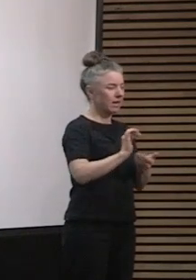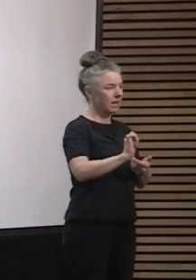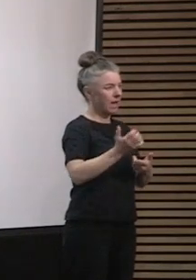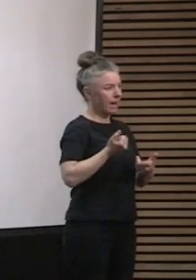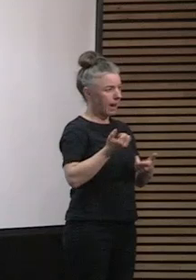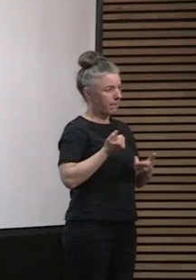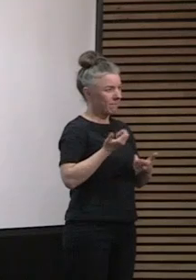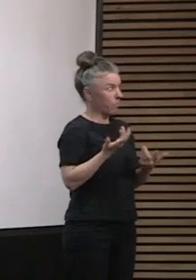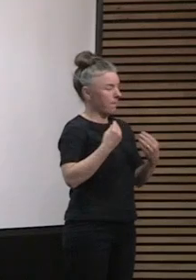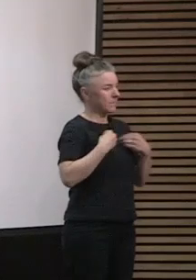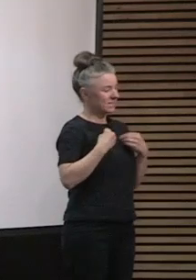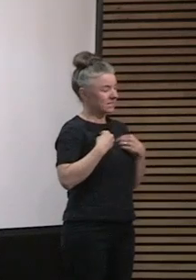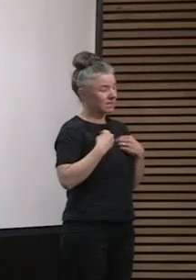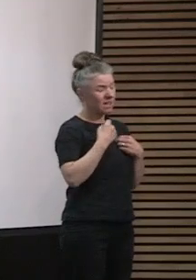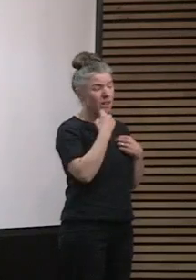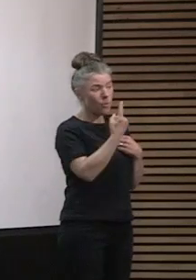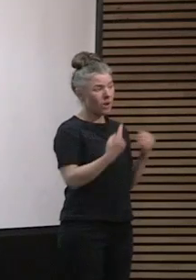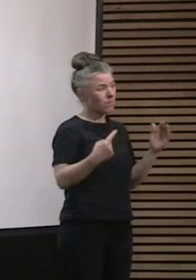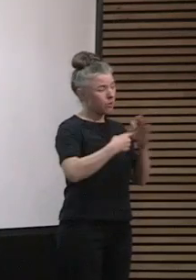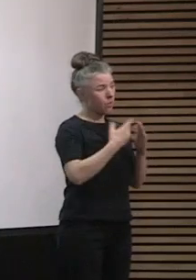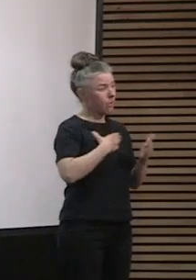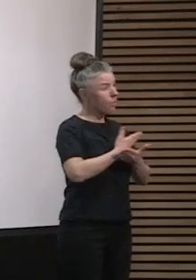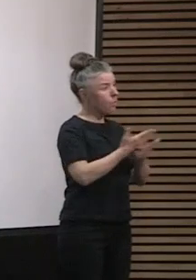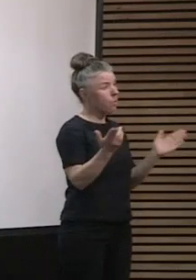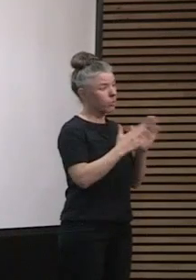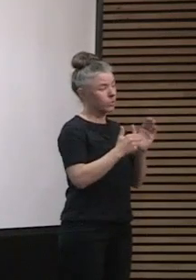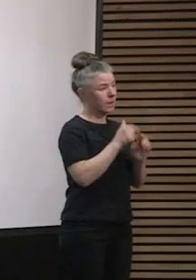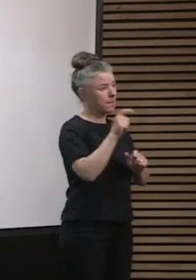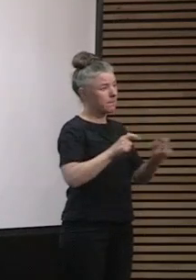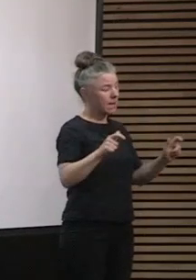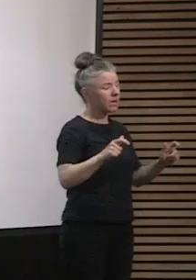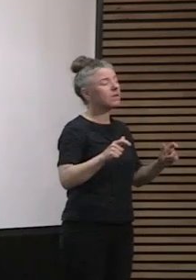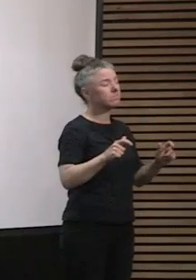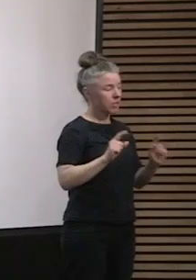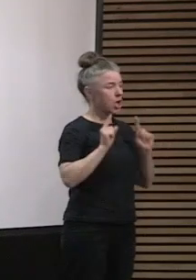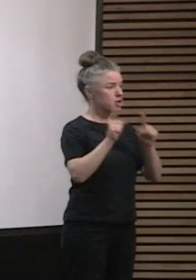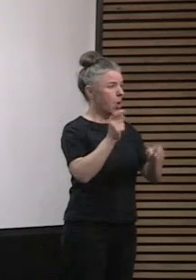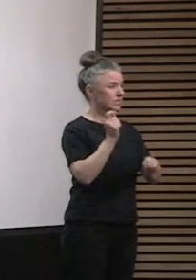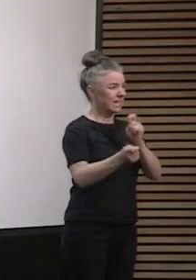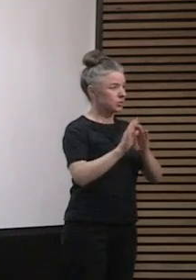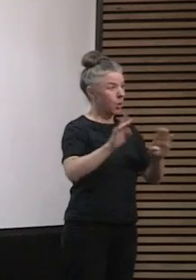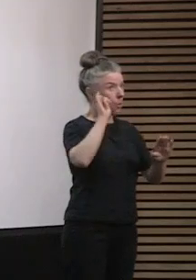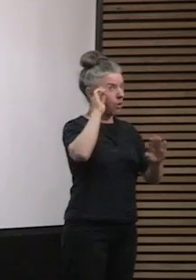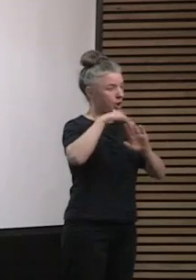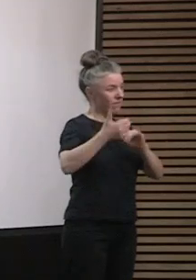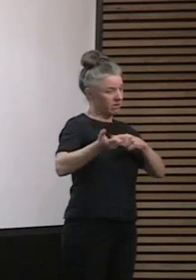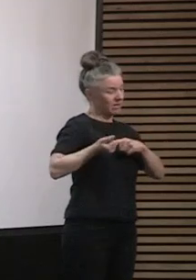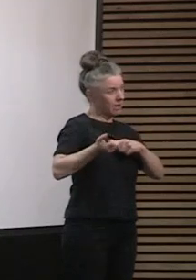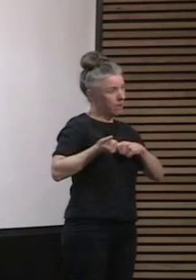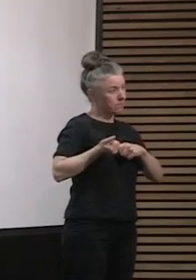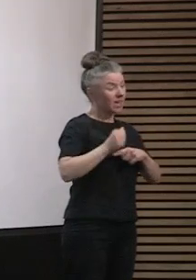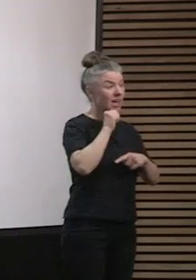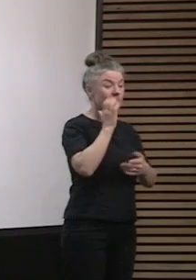for us is that every New Zealander has the confidence to be tested and to know that if, in the event that they do